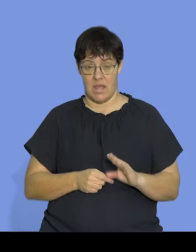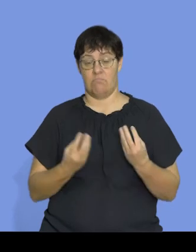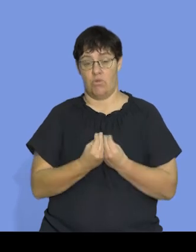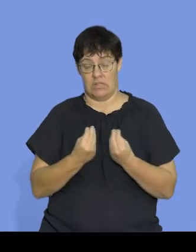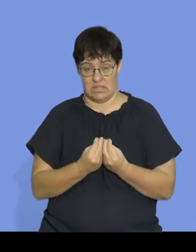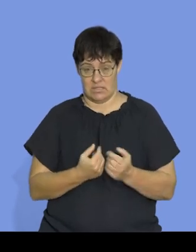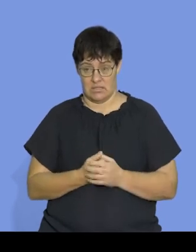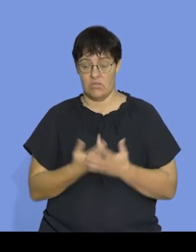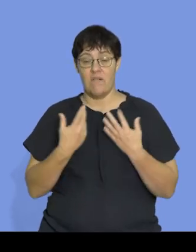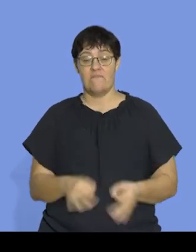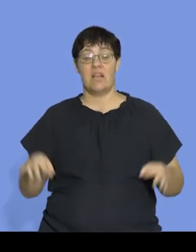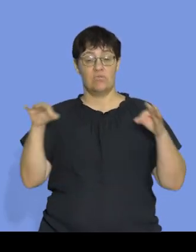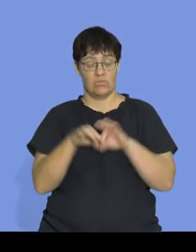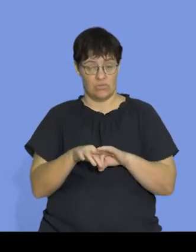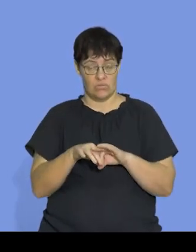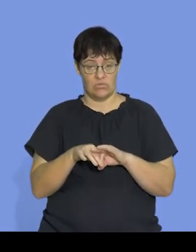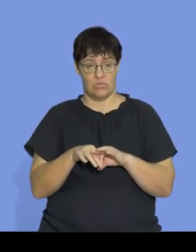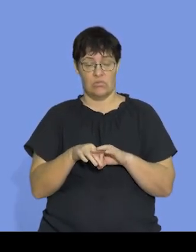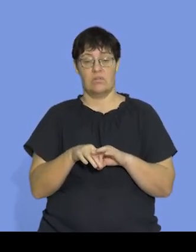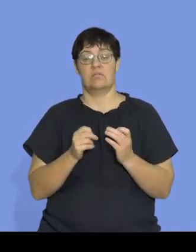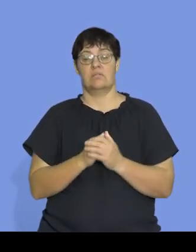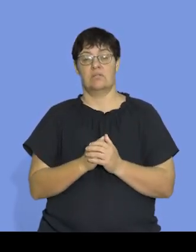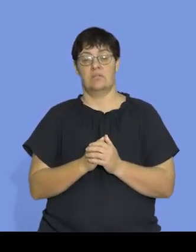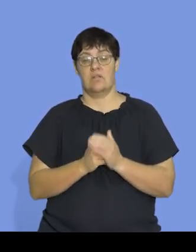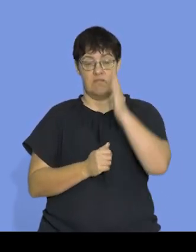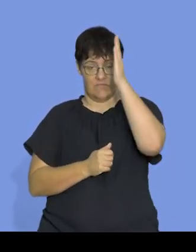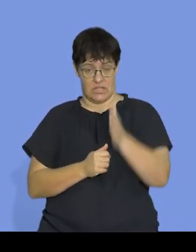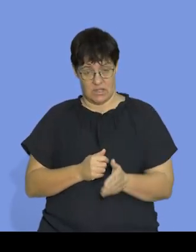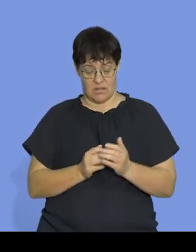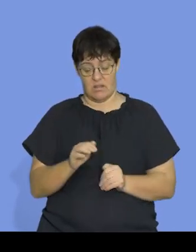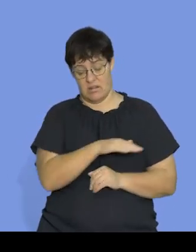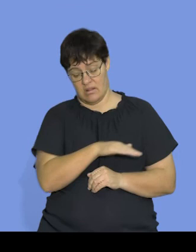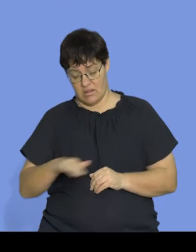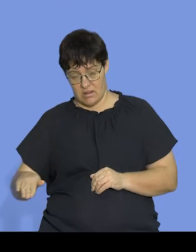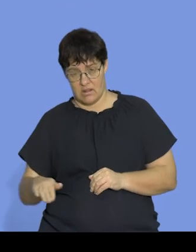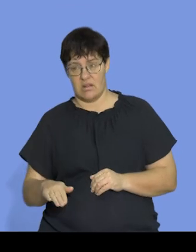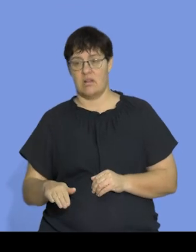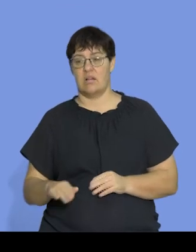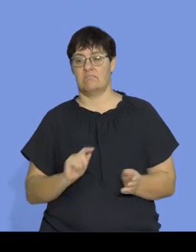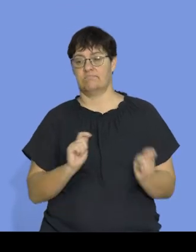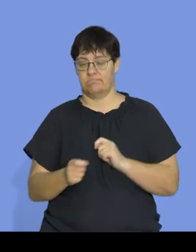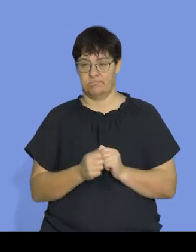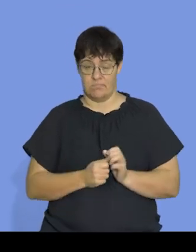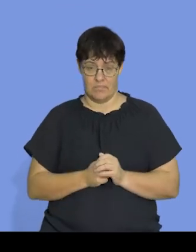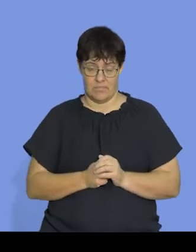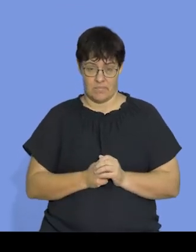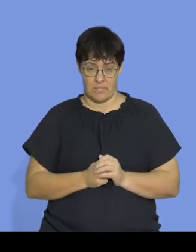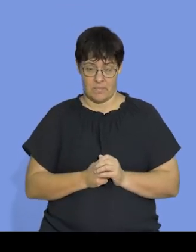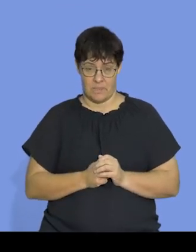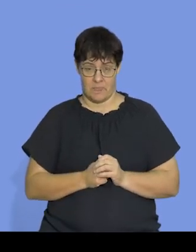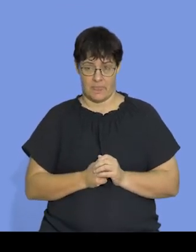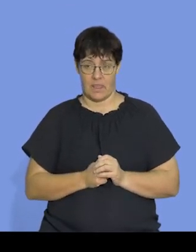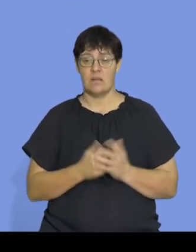given values there on the vertical axis versus the reaction progress or reaction course, right? Okay. Now the first question